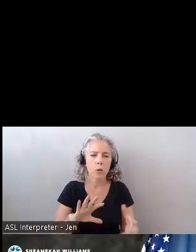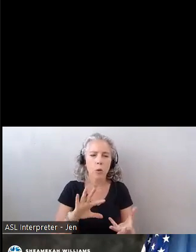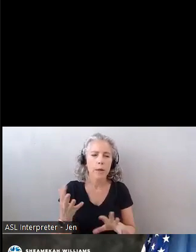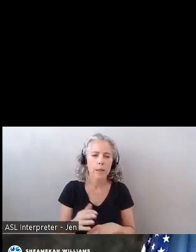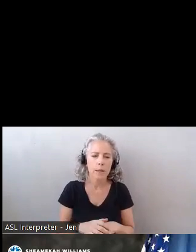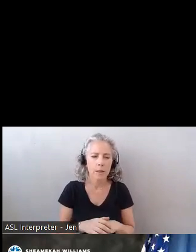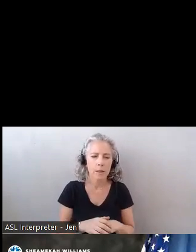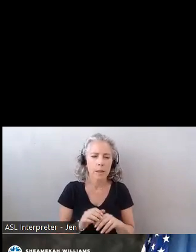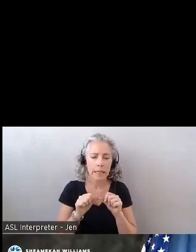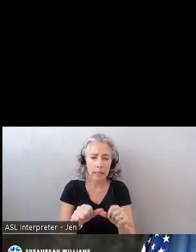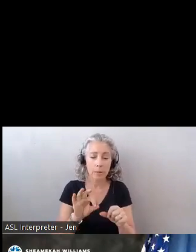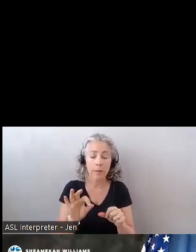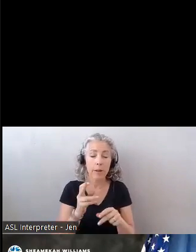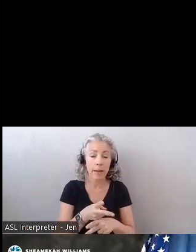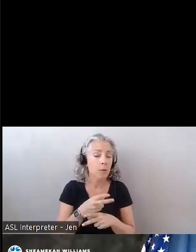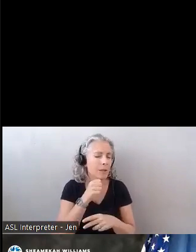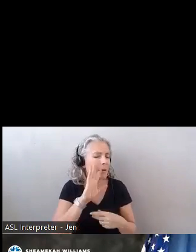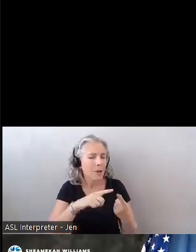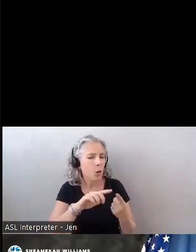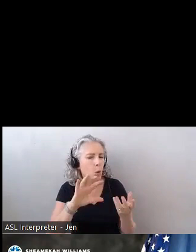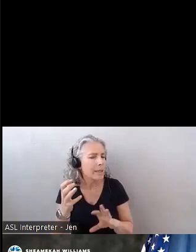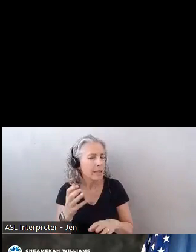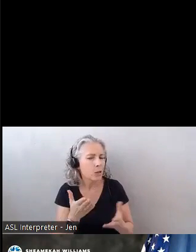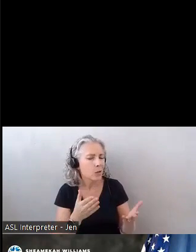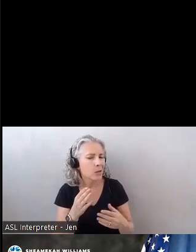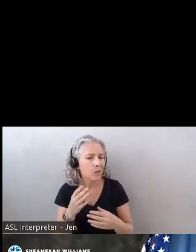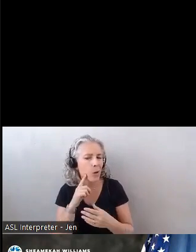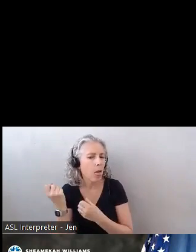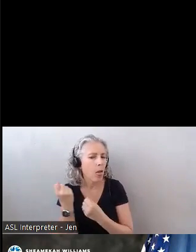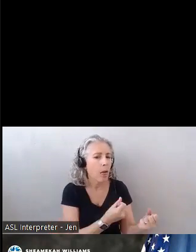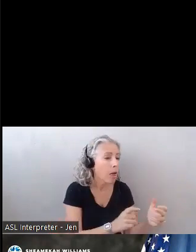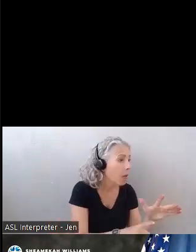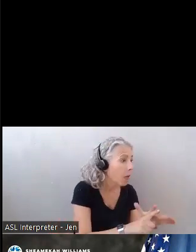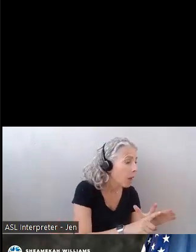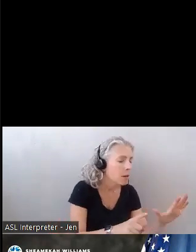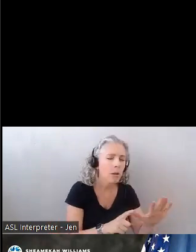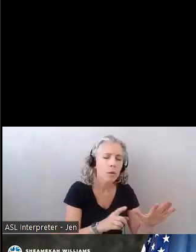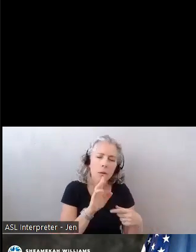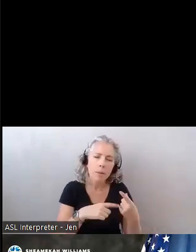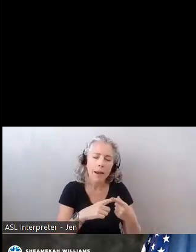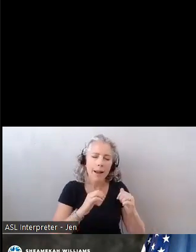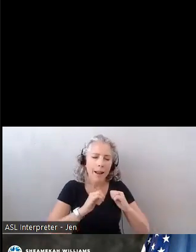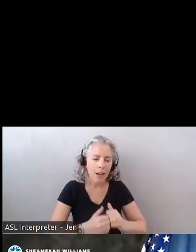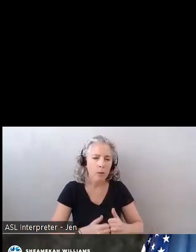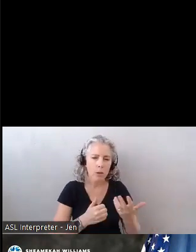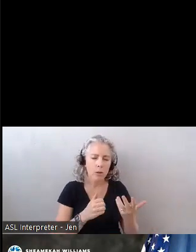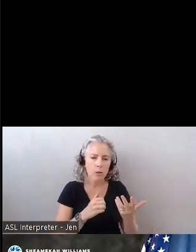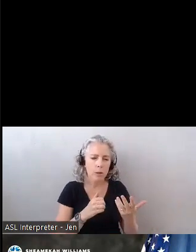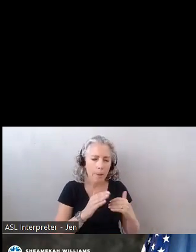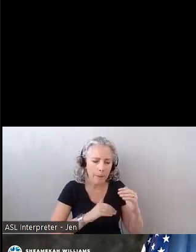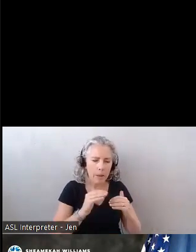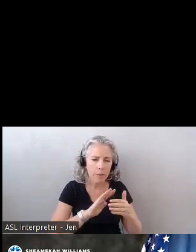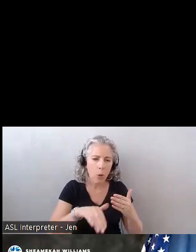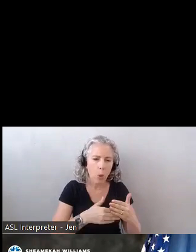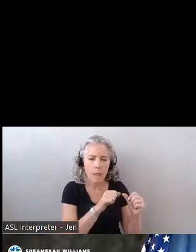because we're not just talking about crisis services, that mobile response. We're really looking at how do you begin to build out the entire continuum from